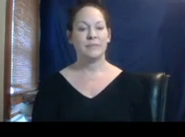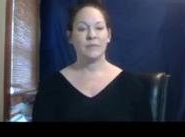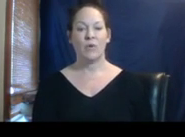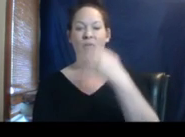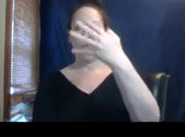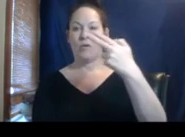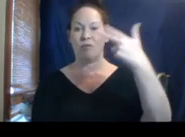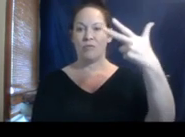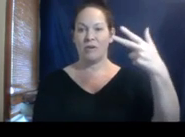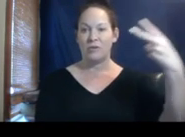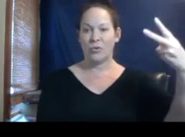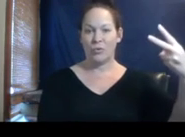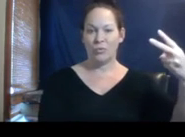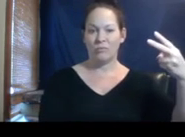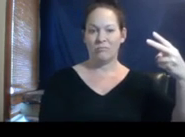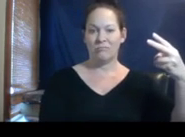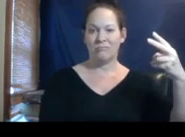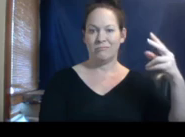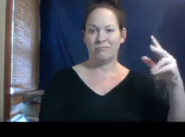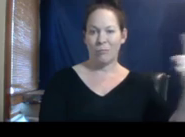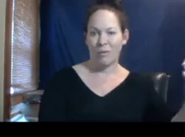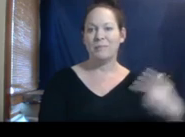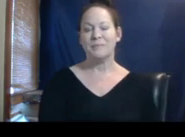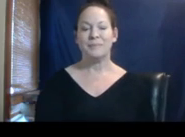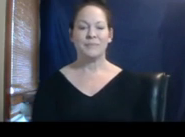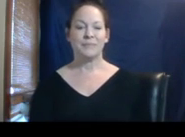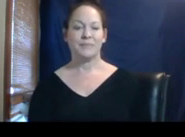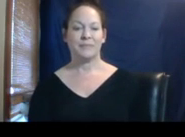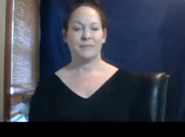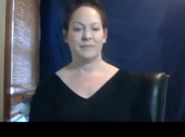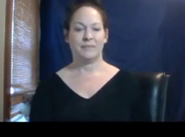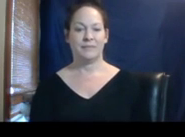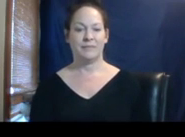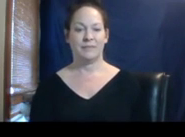Alright, so my leading term, I need a negative